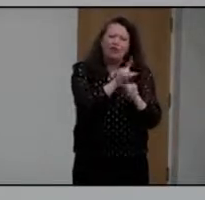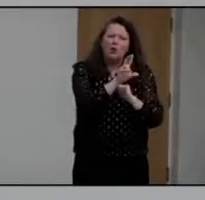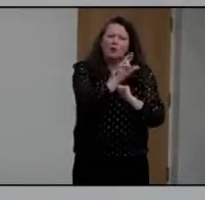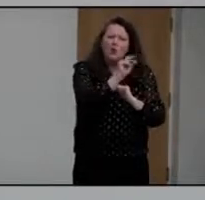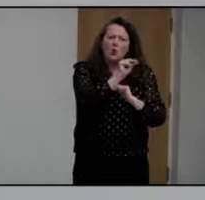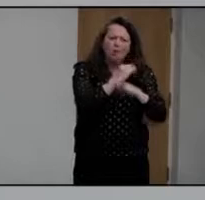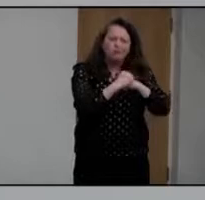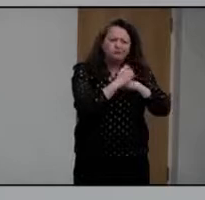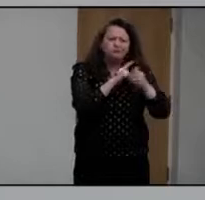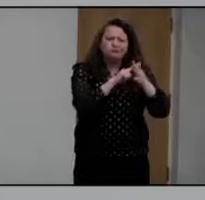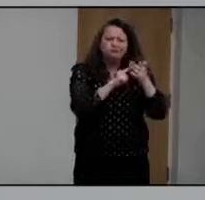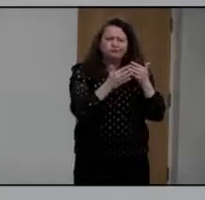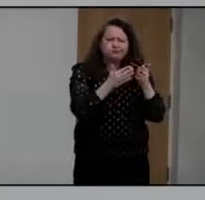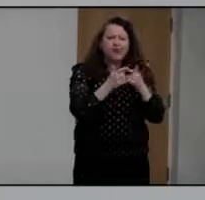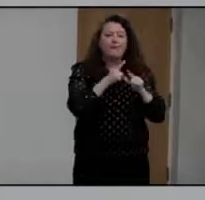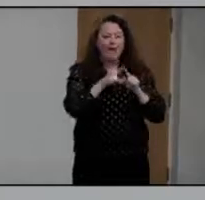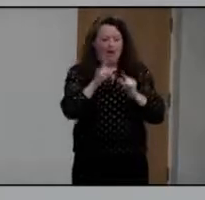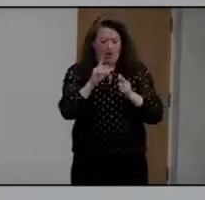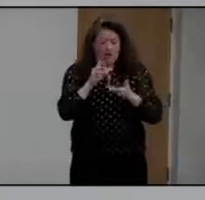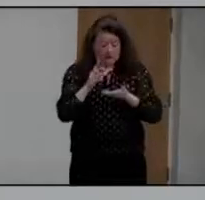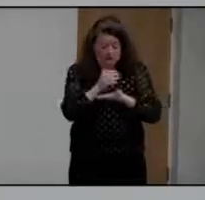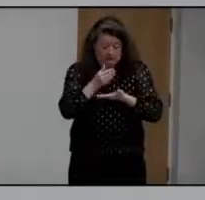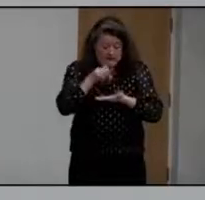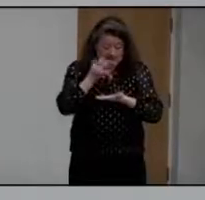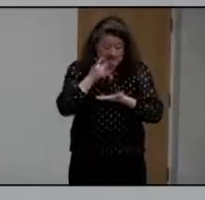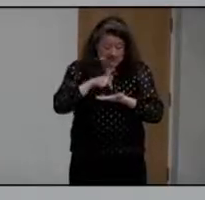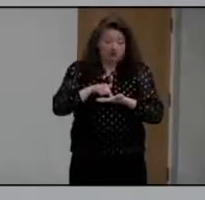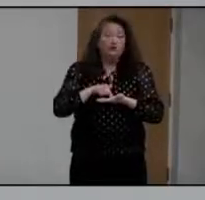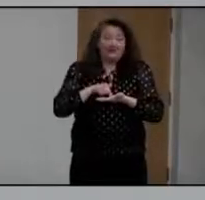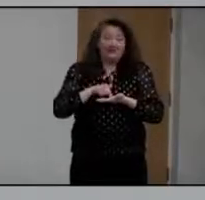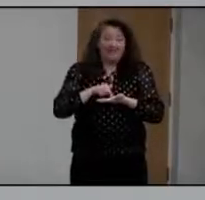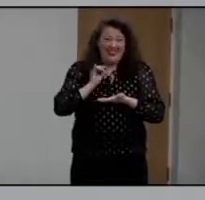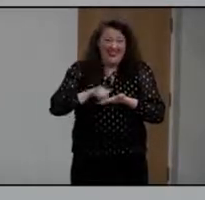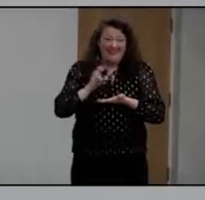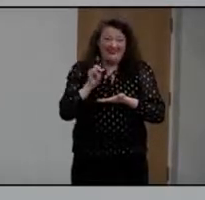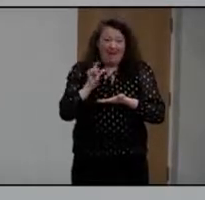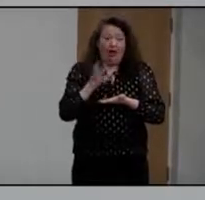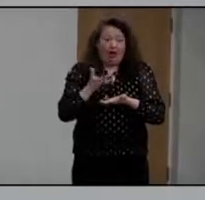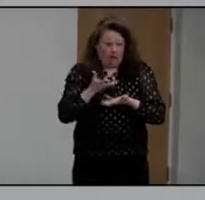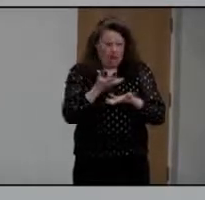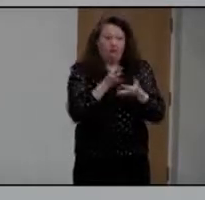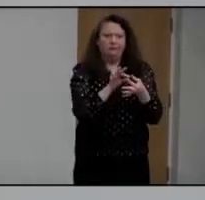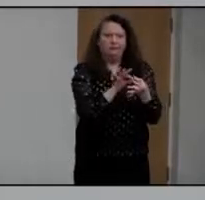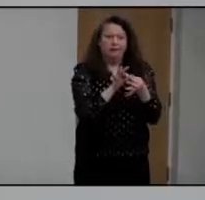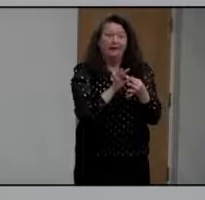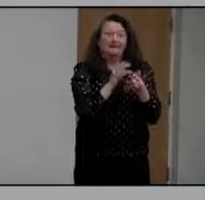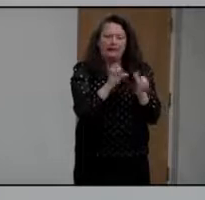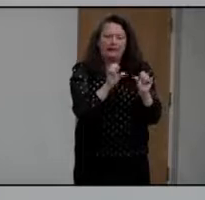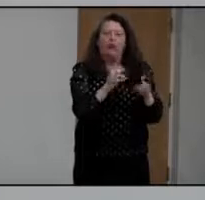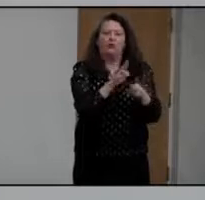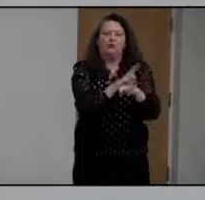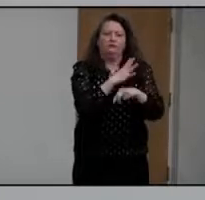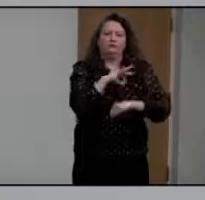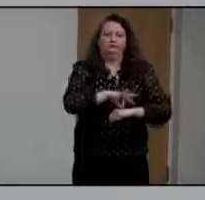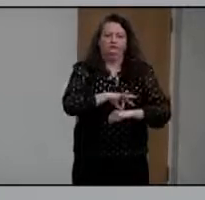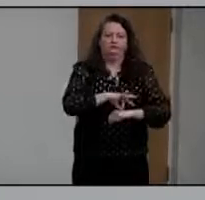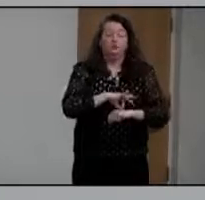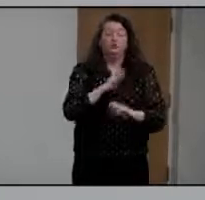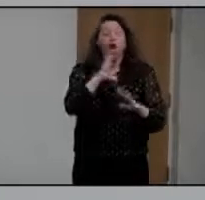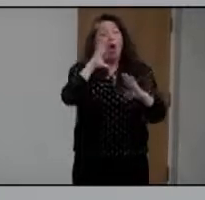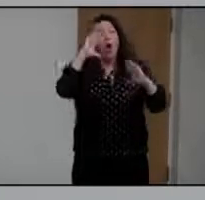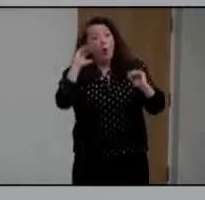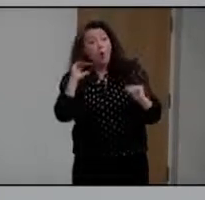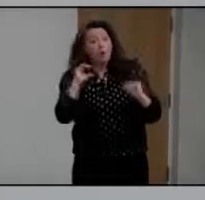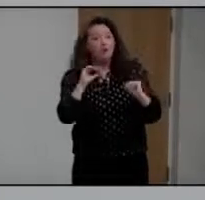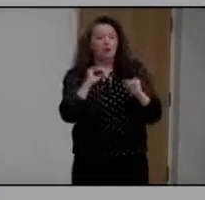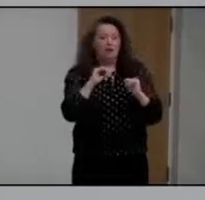and the consumers to use this data for good. And I hope that this kind of insight and